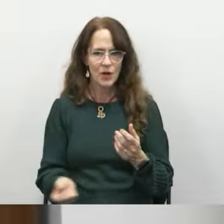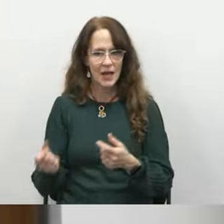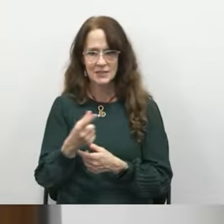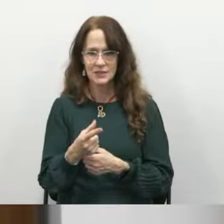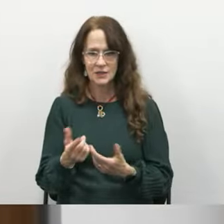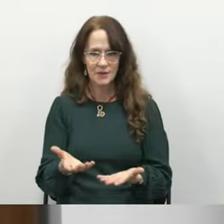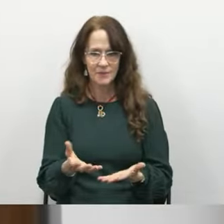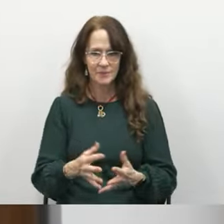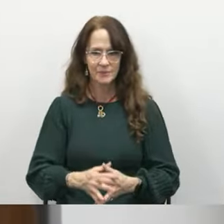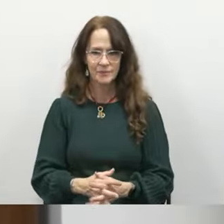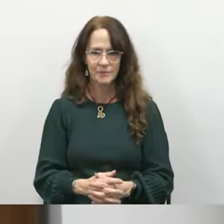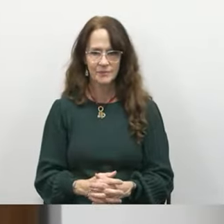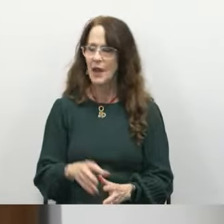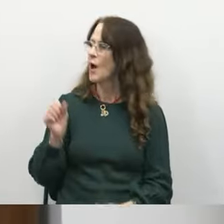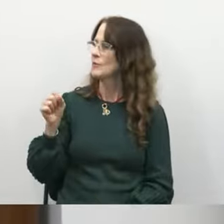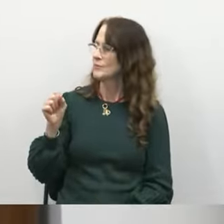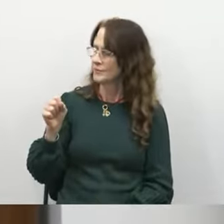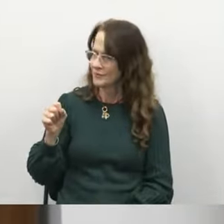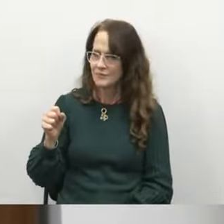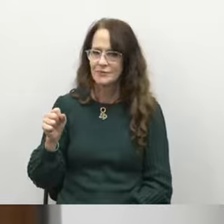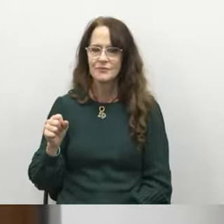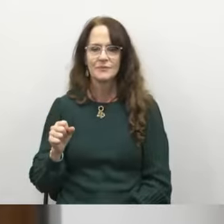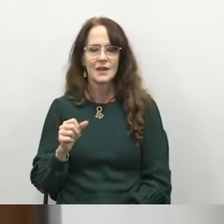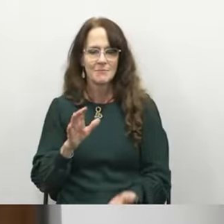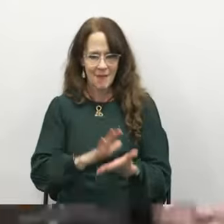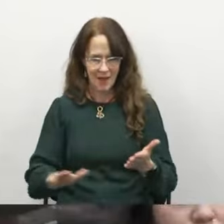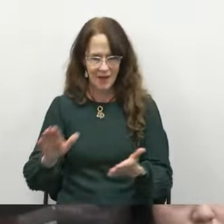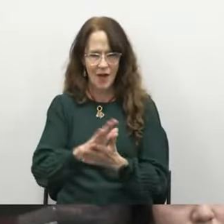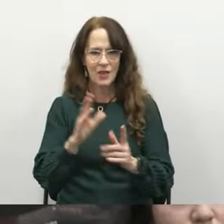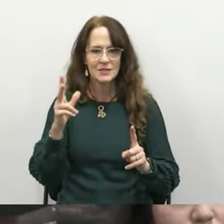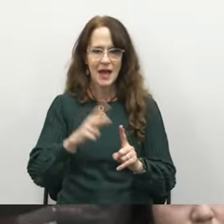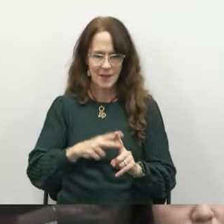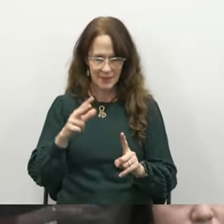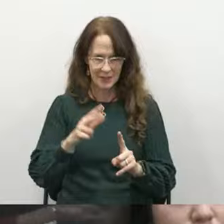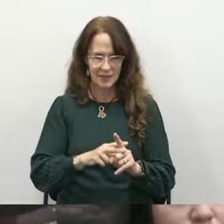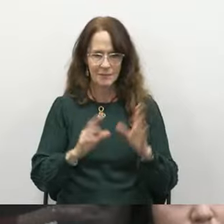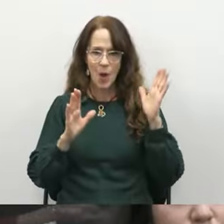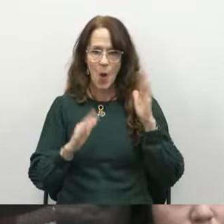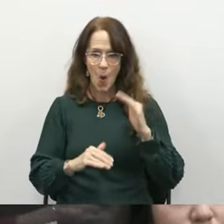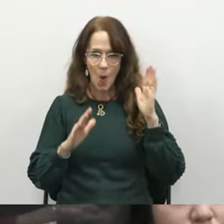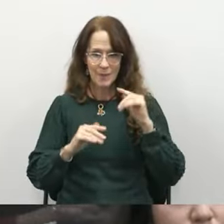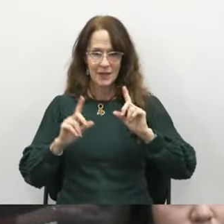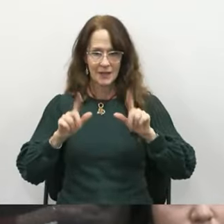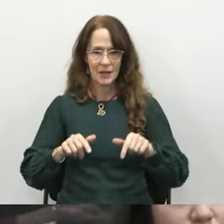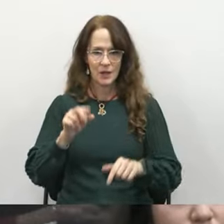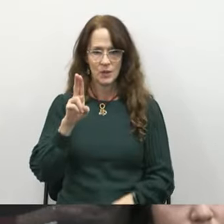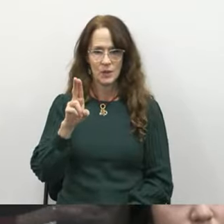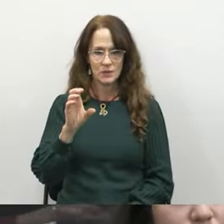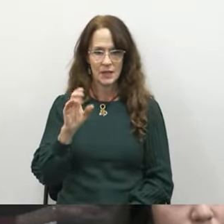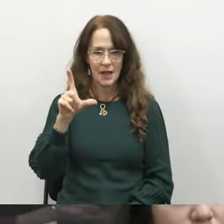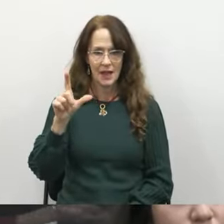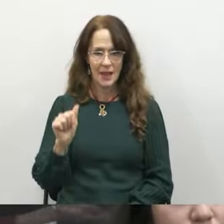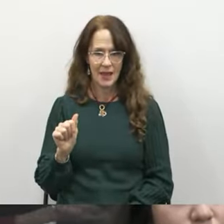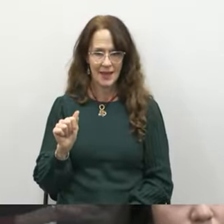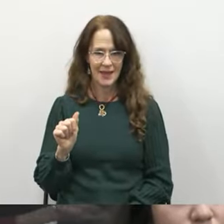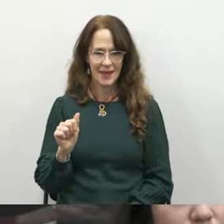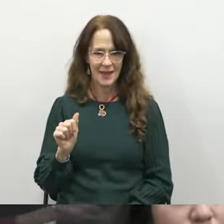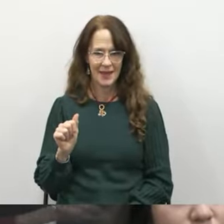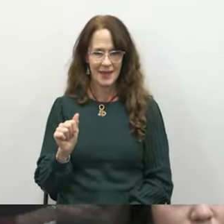year. Yes, I submitted my college applications and I'm hoping to attend UCLA.